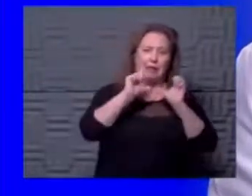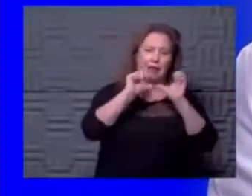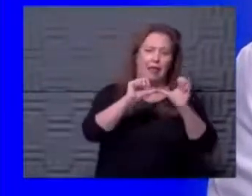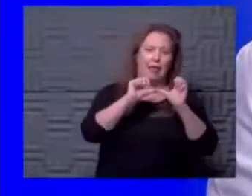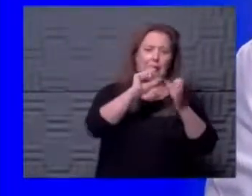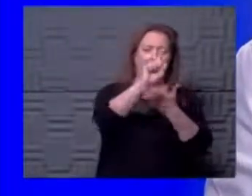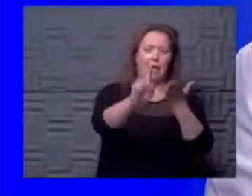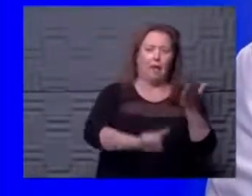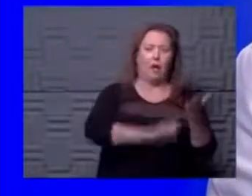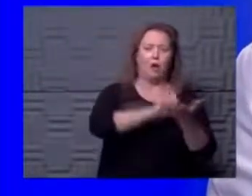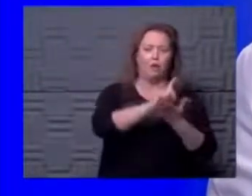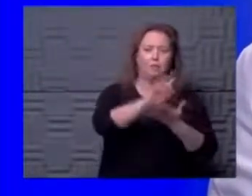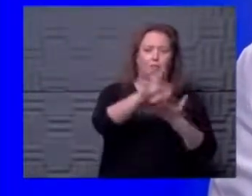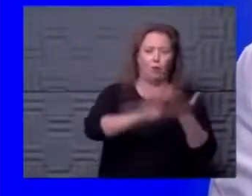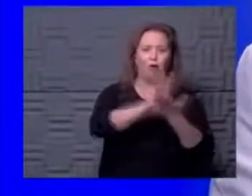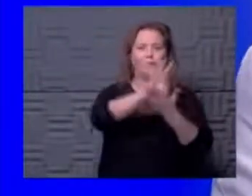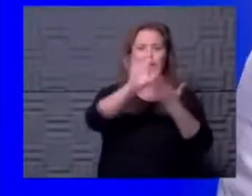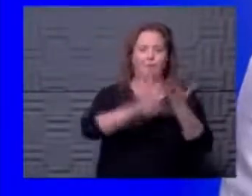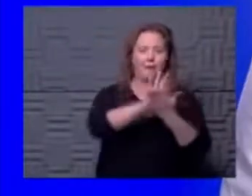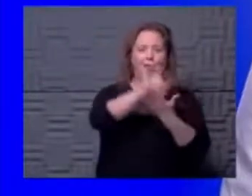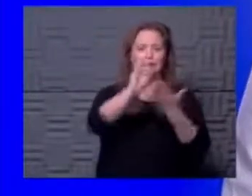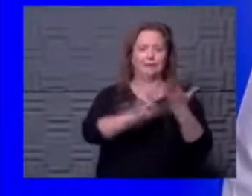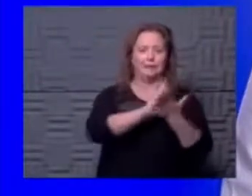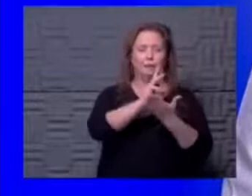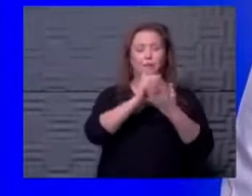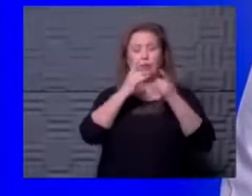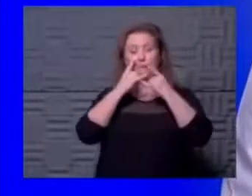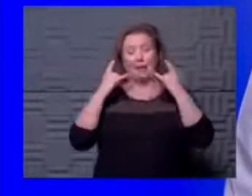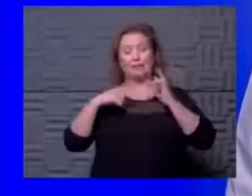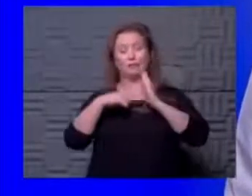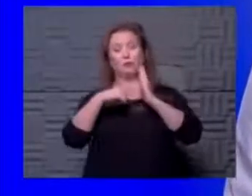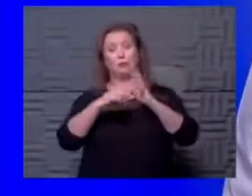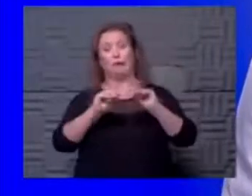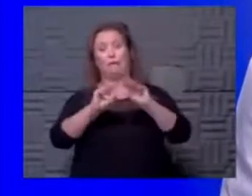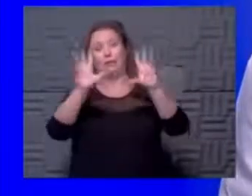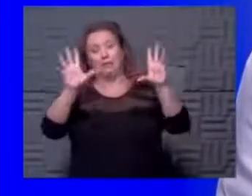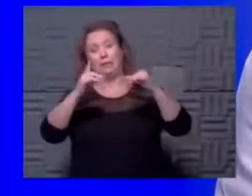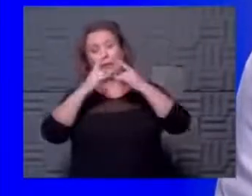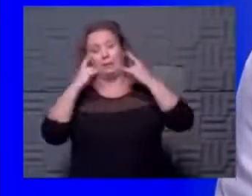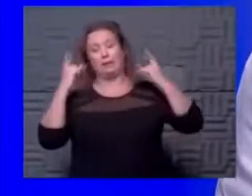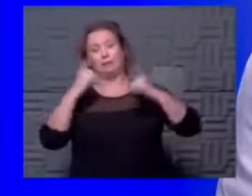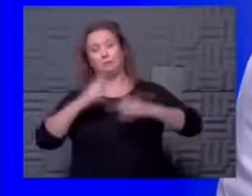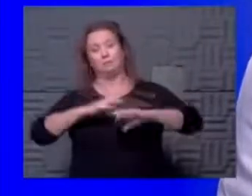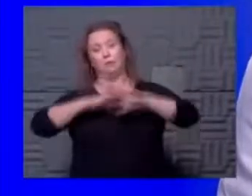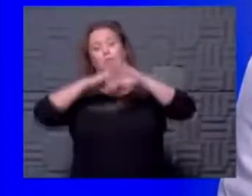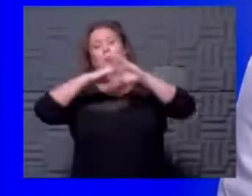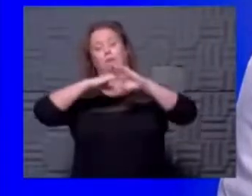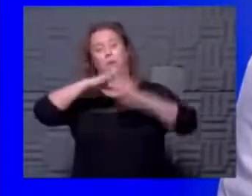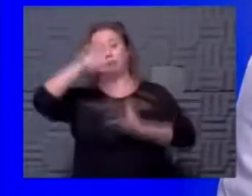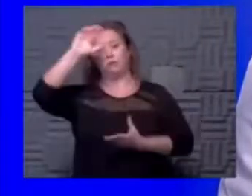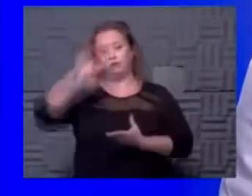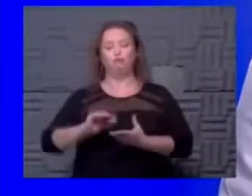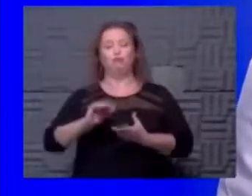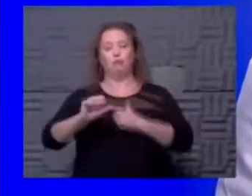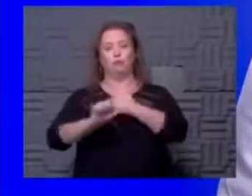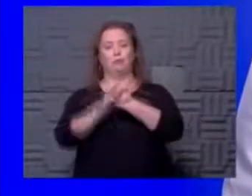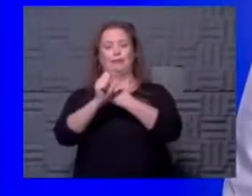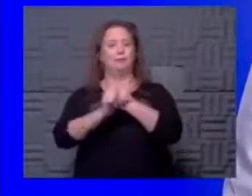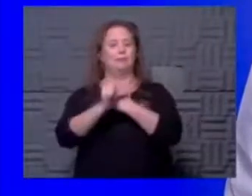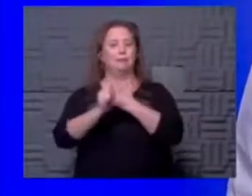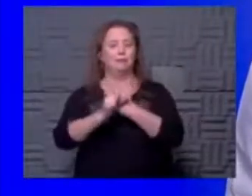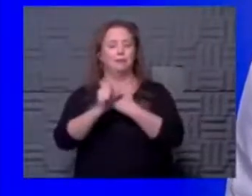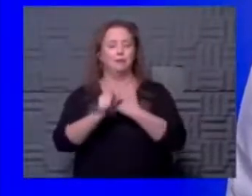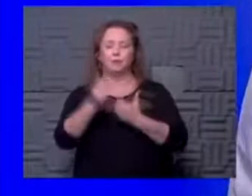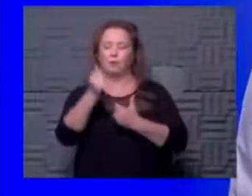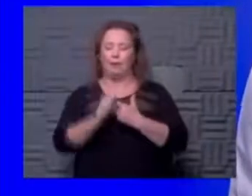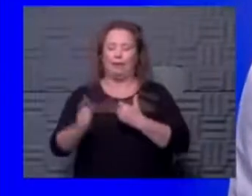hours at a time, for 5 or 6 hours a day. So that is the difference there. But anything you can do to reduce or mitigate that risk is going to